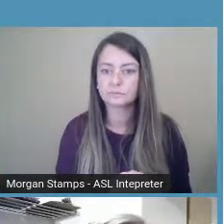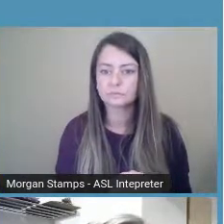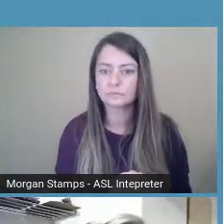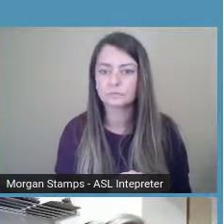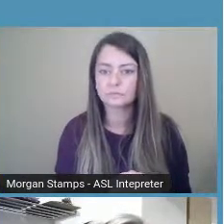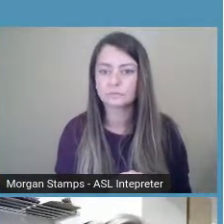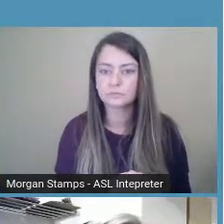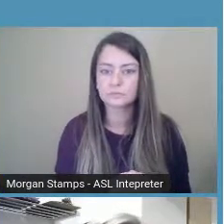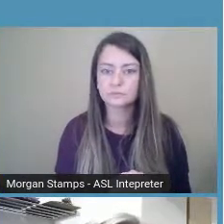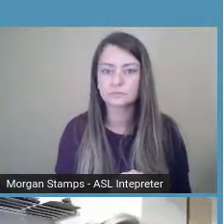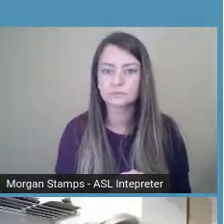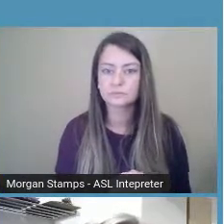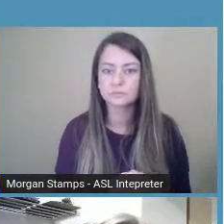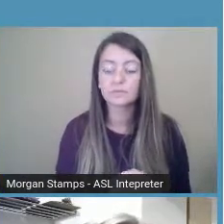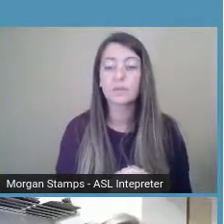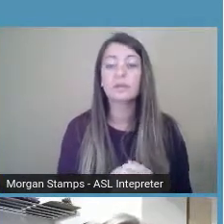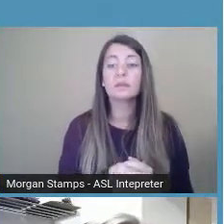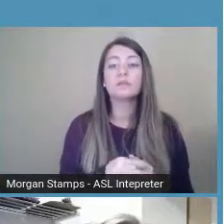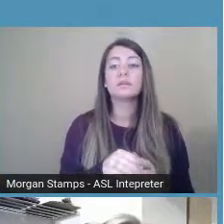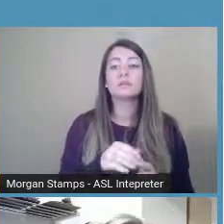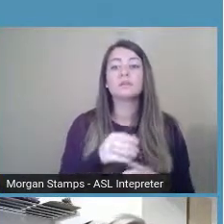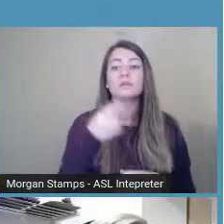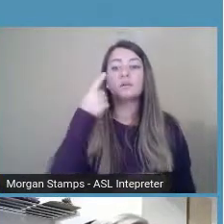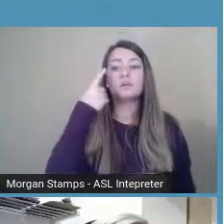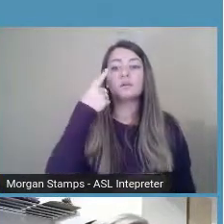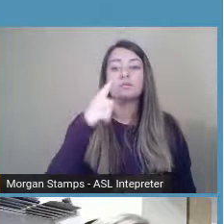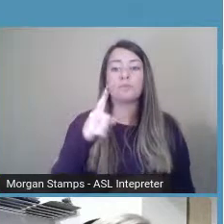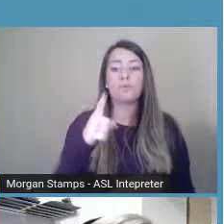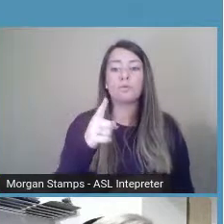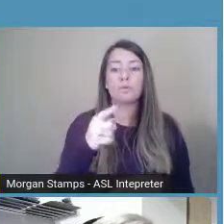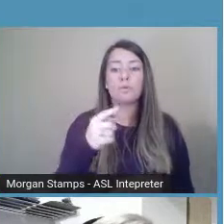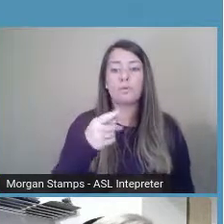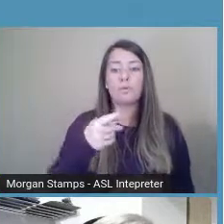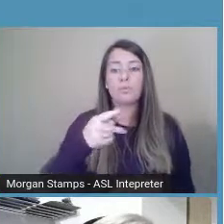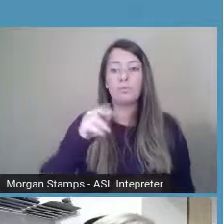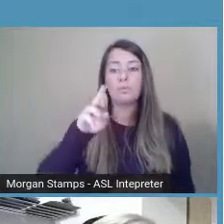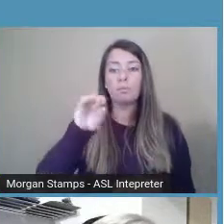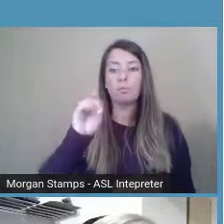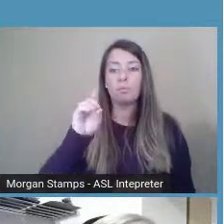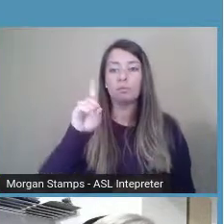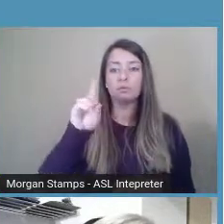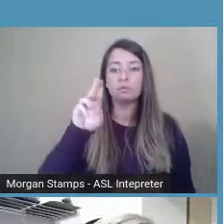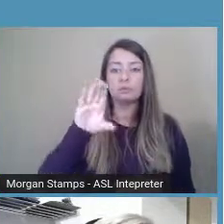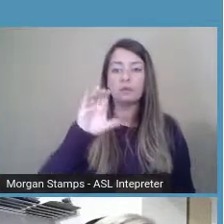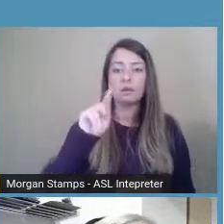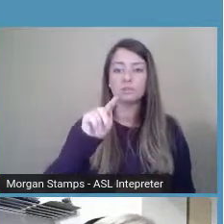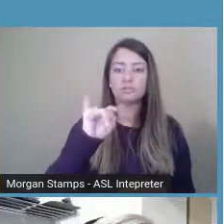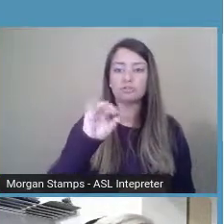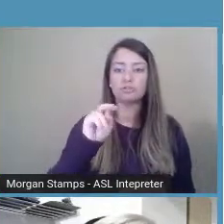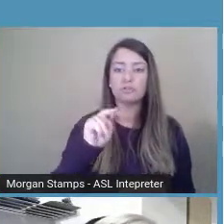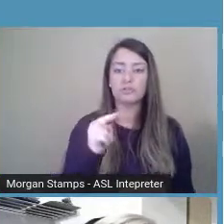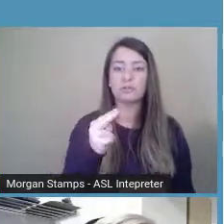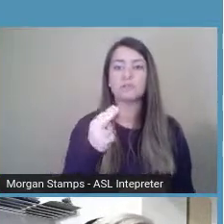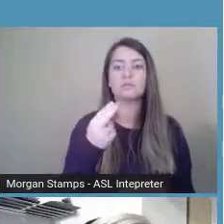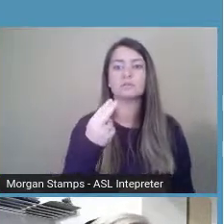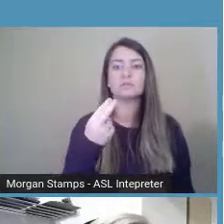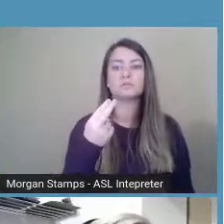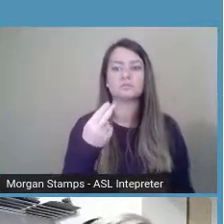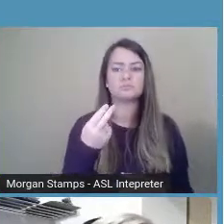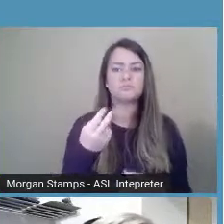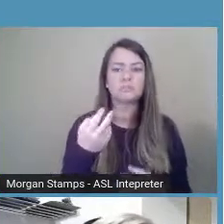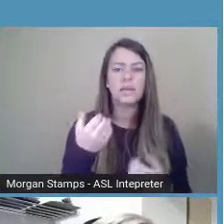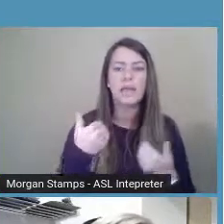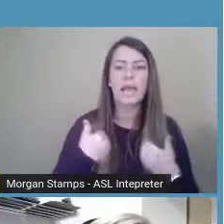varying skills using online platforms, tech skills, time zone differences, and to make sure that all technical elements of your